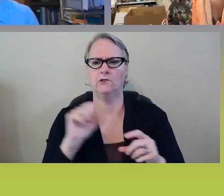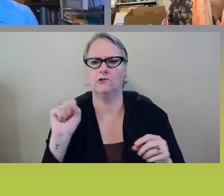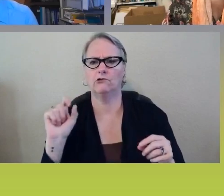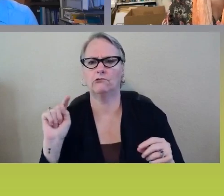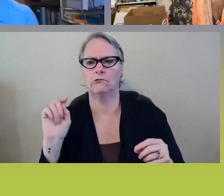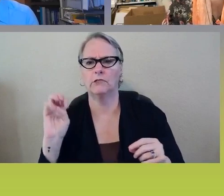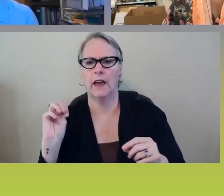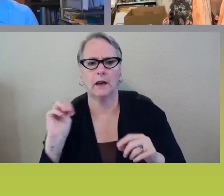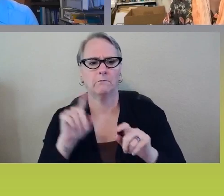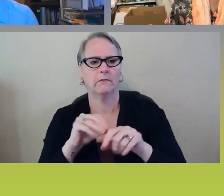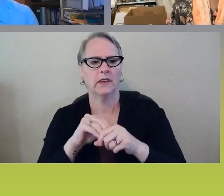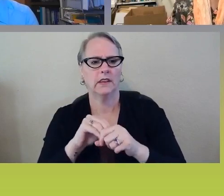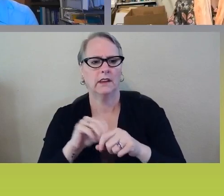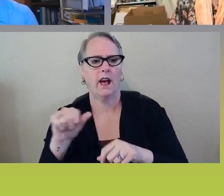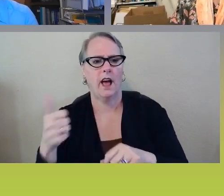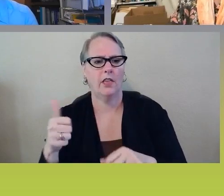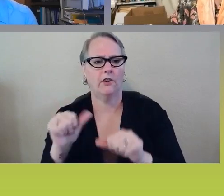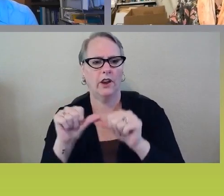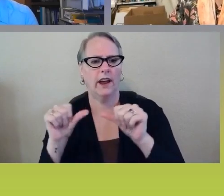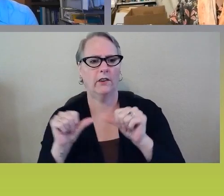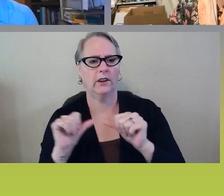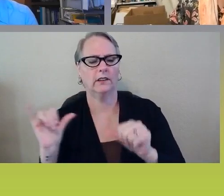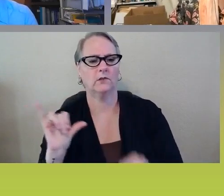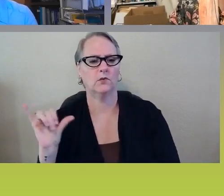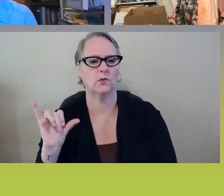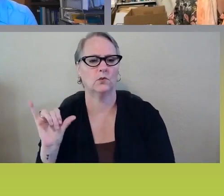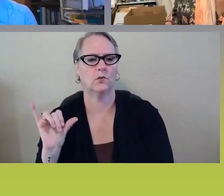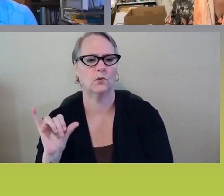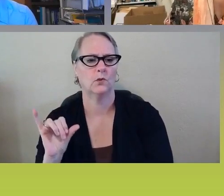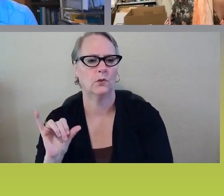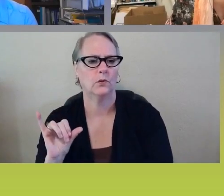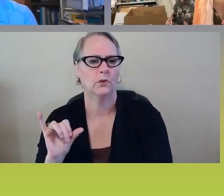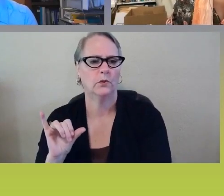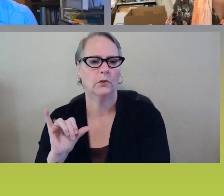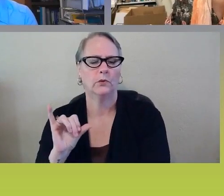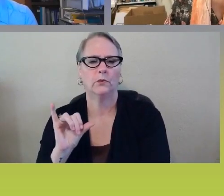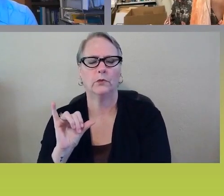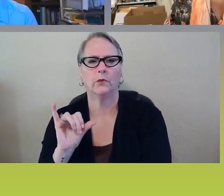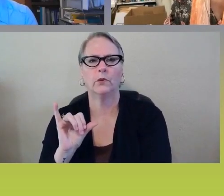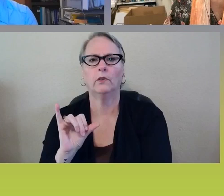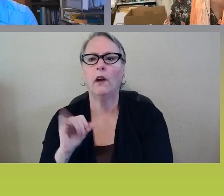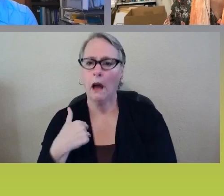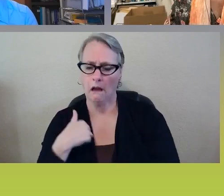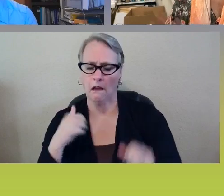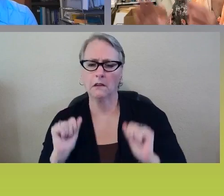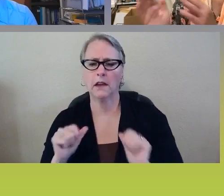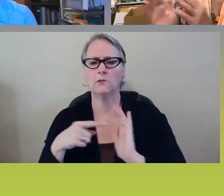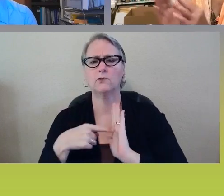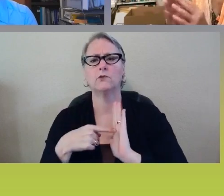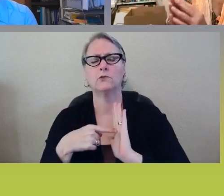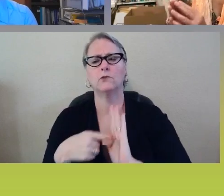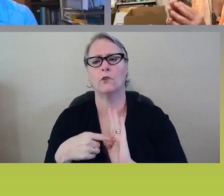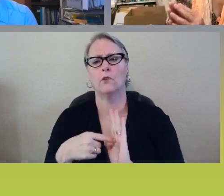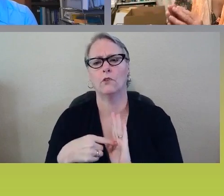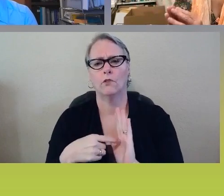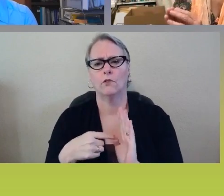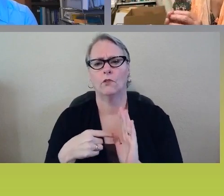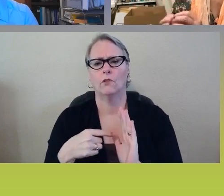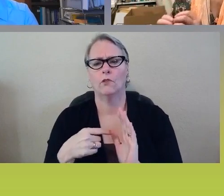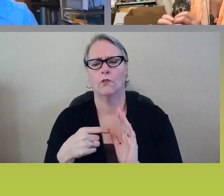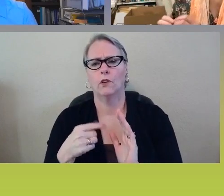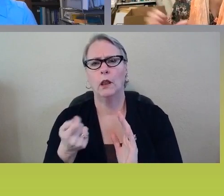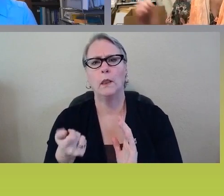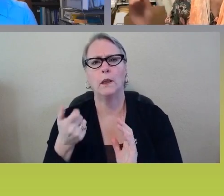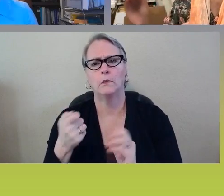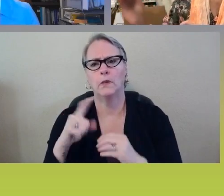too? Yes. So I think I showed a little bit, about this kind